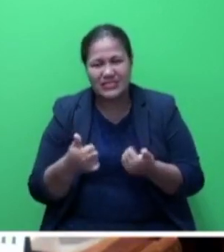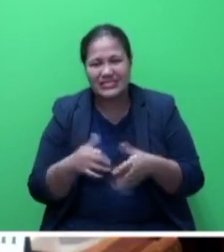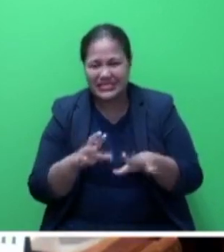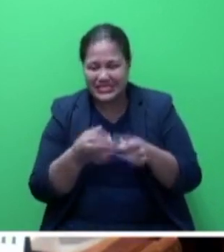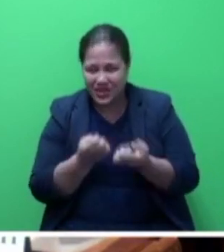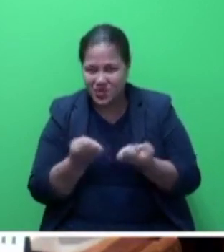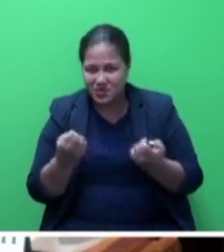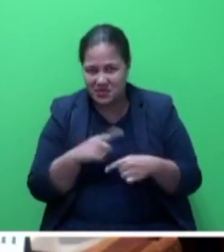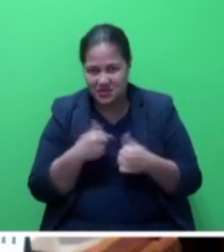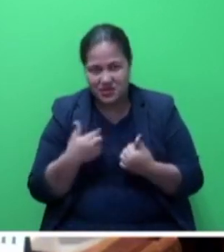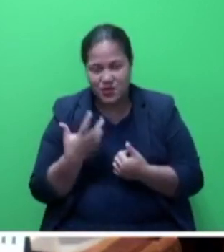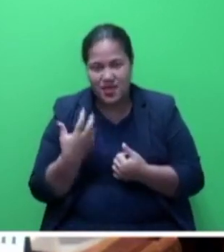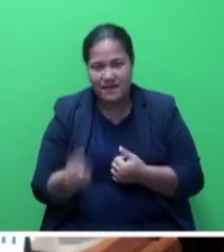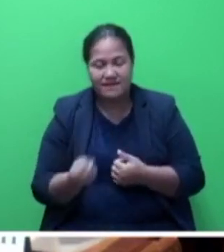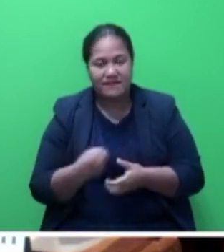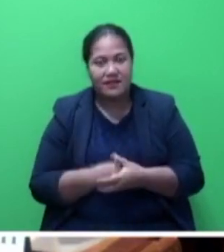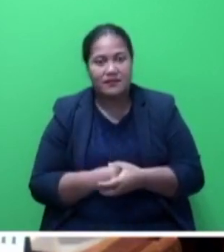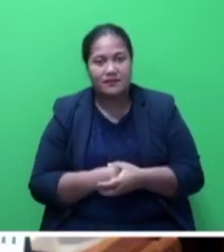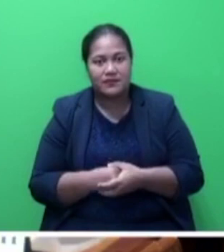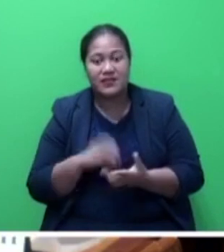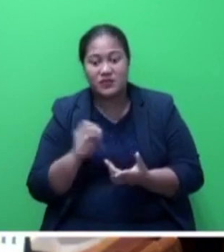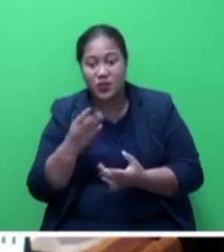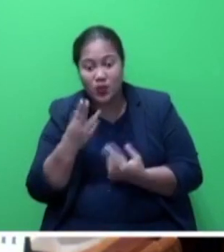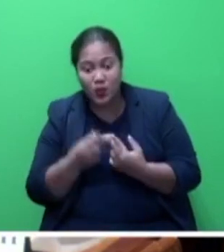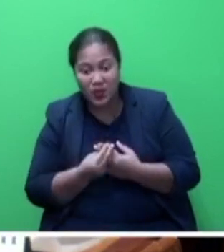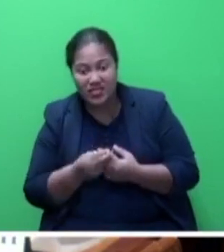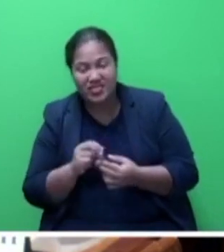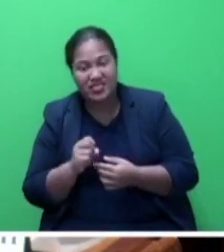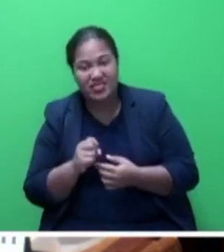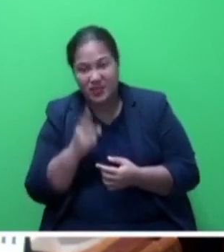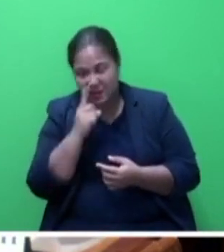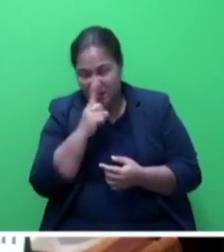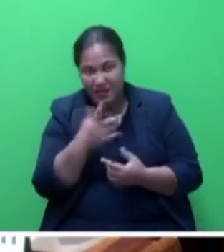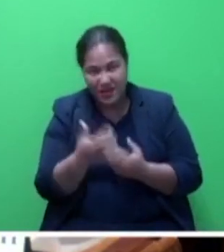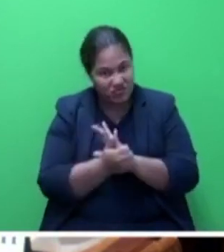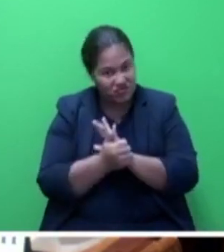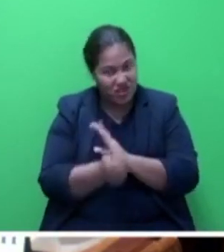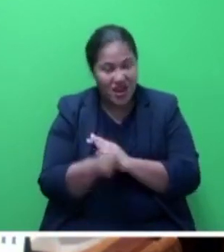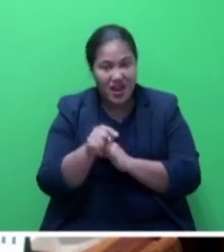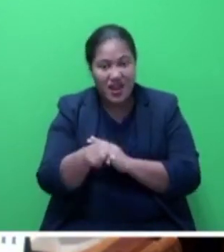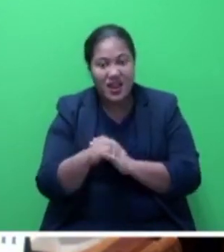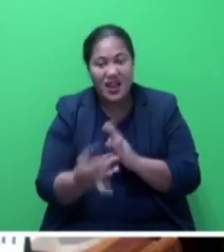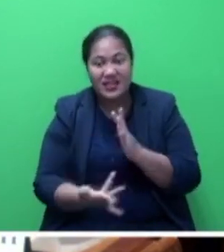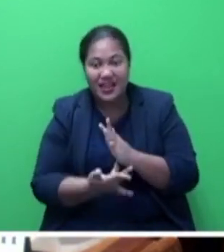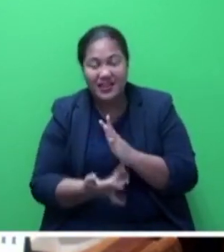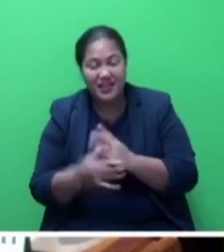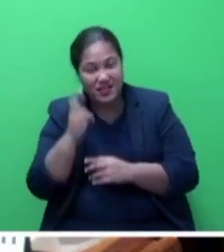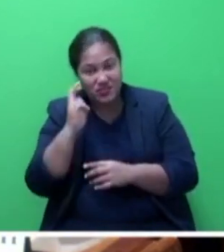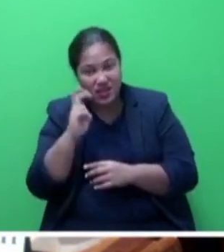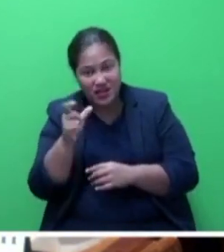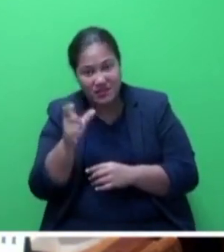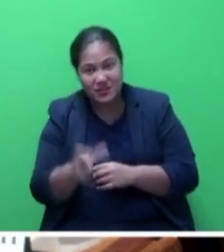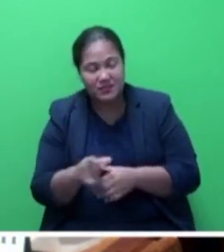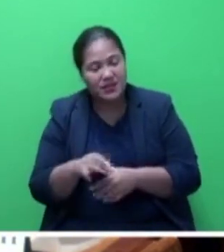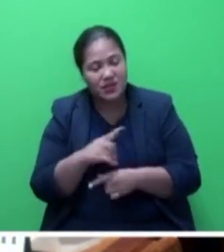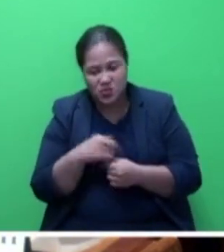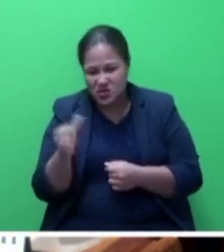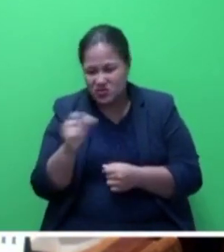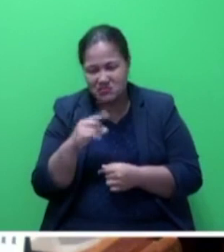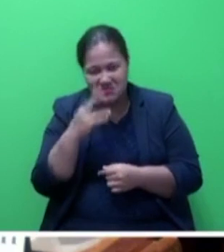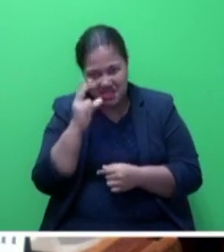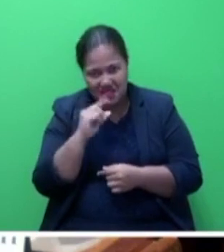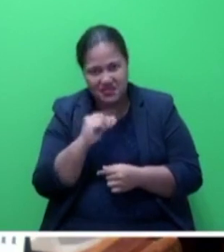have, and with the expertise that we have, and of course with the technical training, we should be able to do